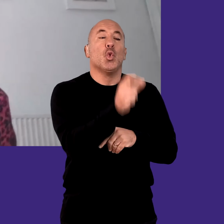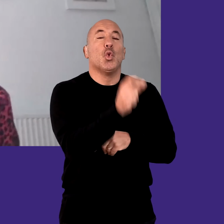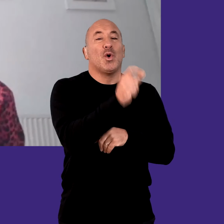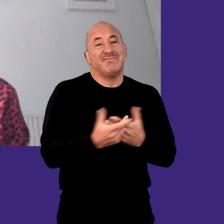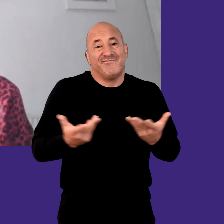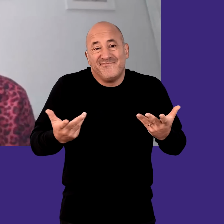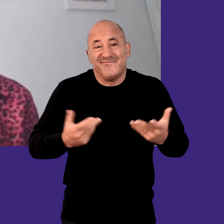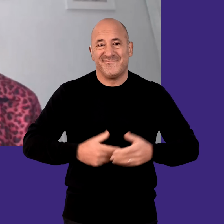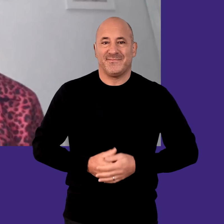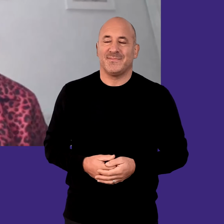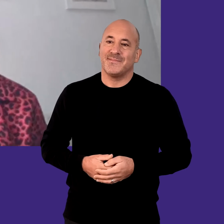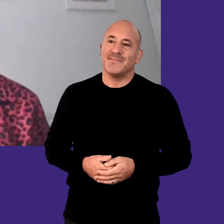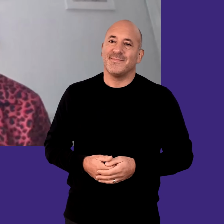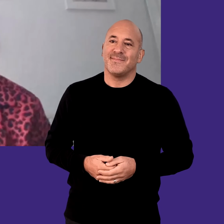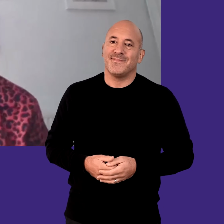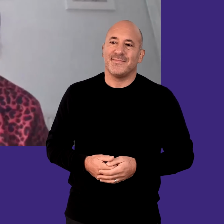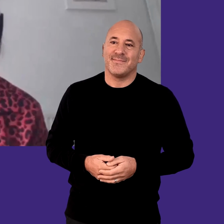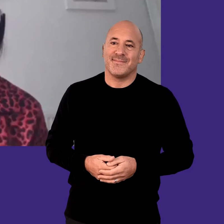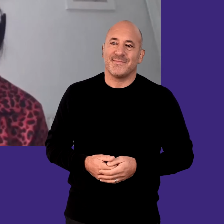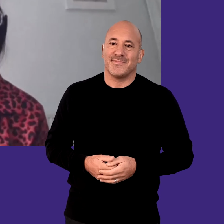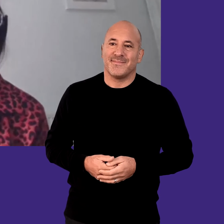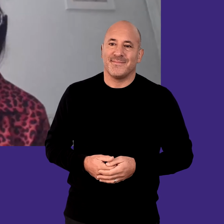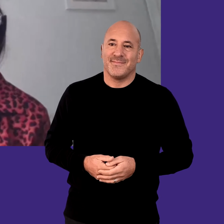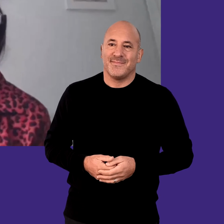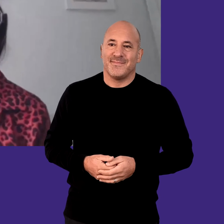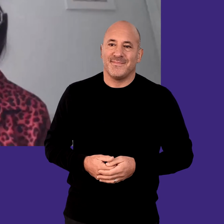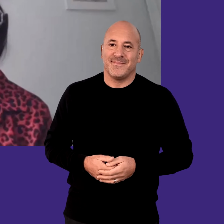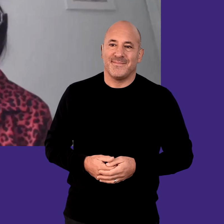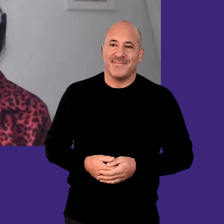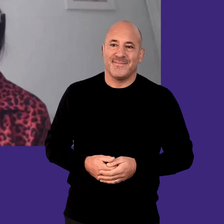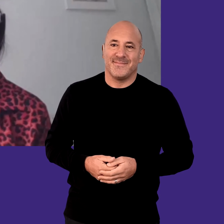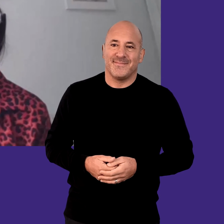those partnerships as part of a local department.